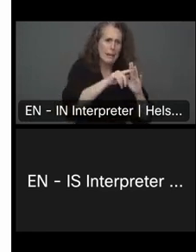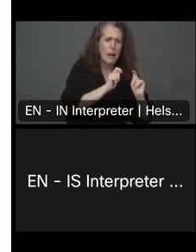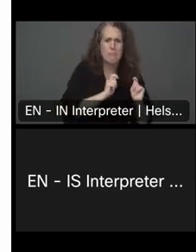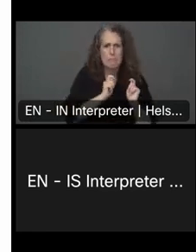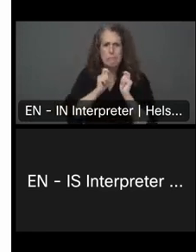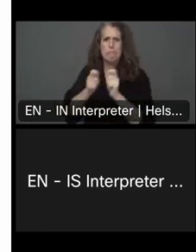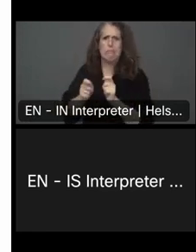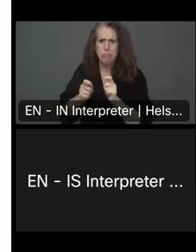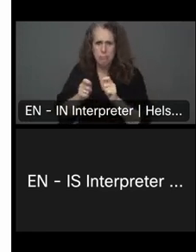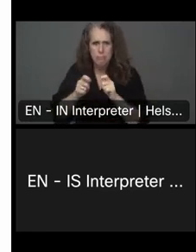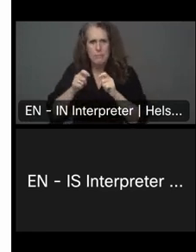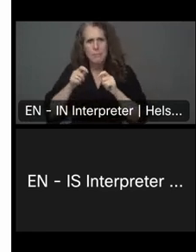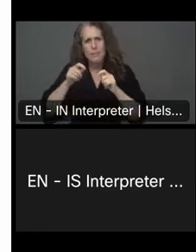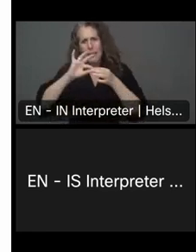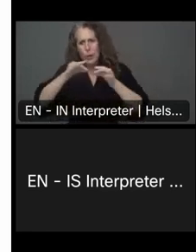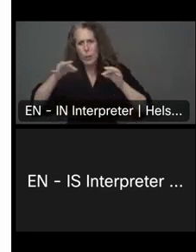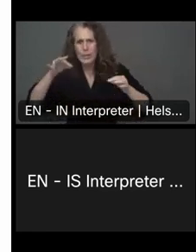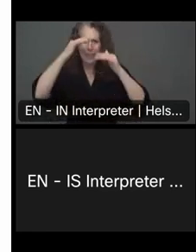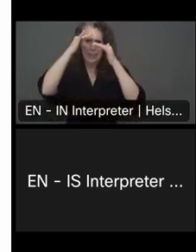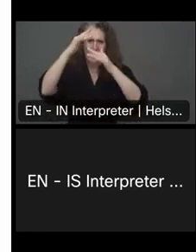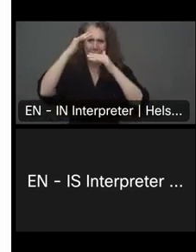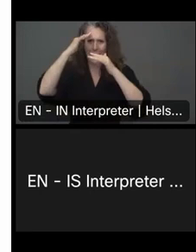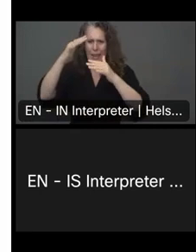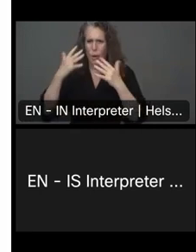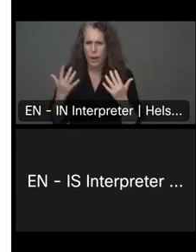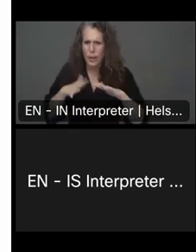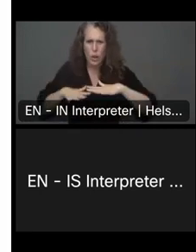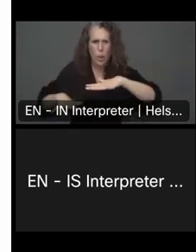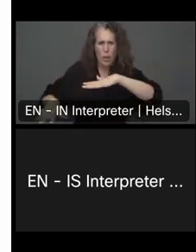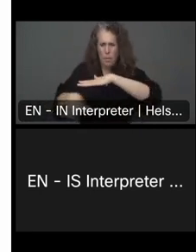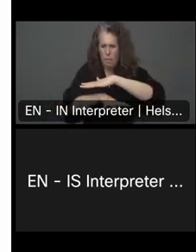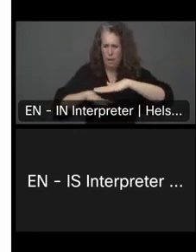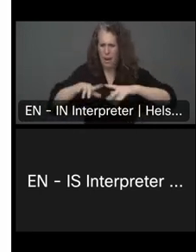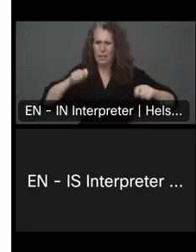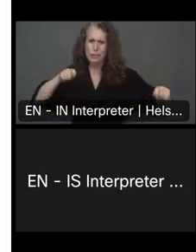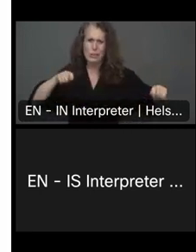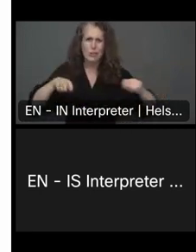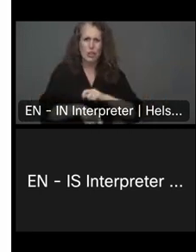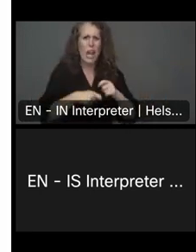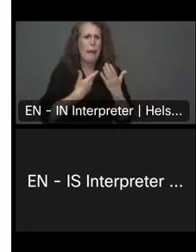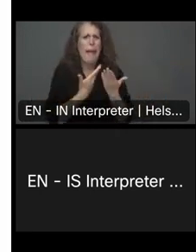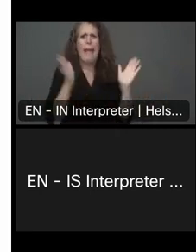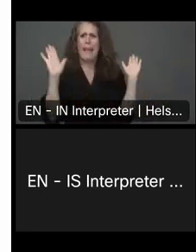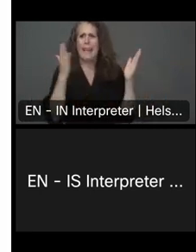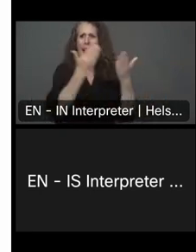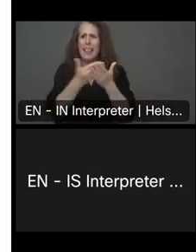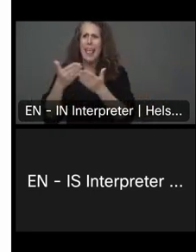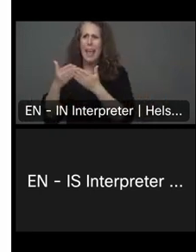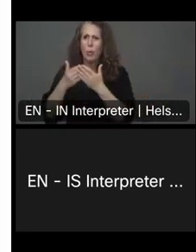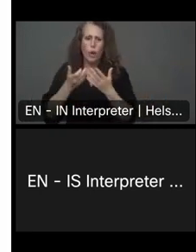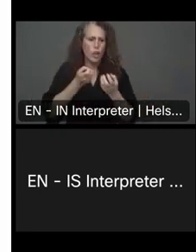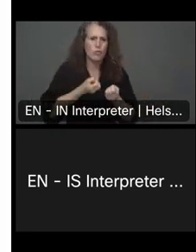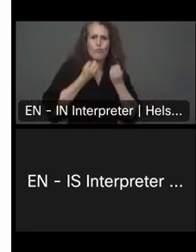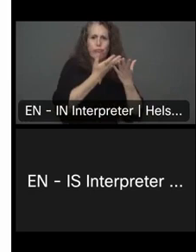insights into how pragmatic principles shape the conventionalized expressions in any language. It's a deeply learned